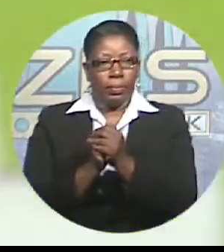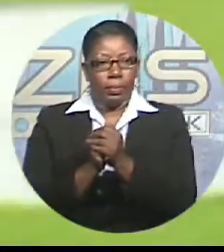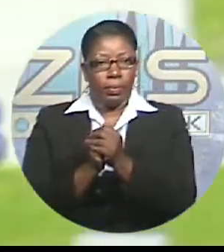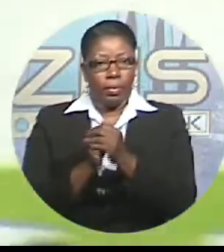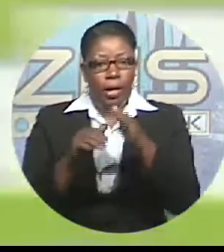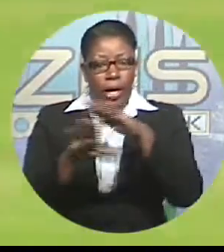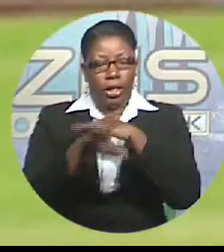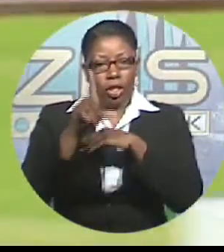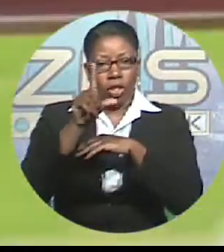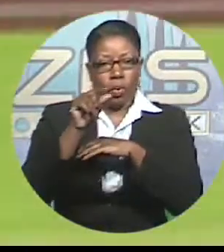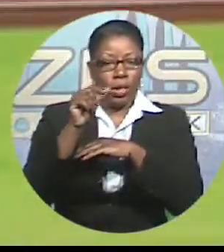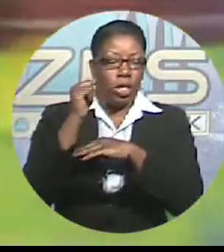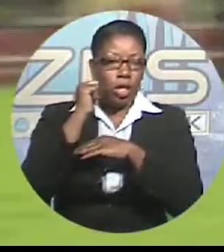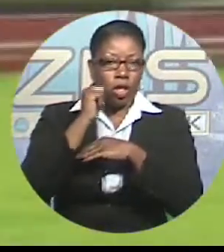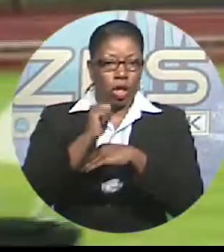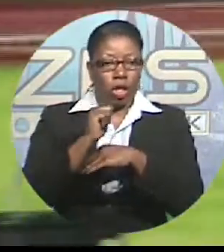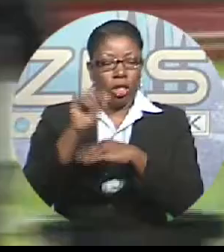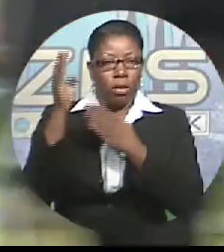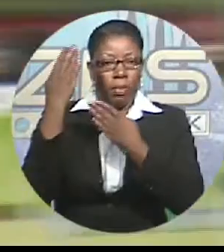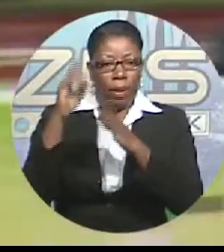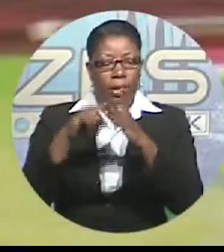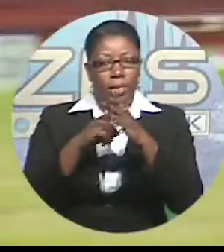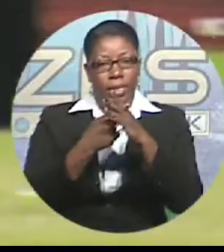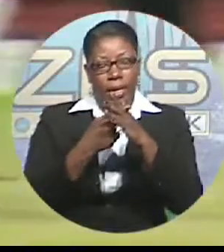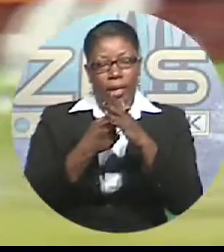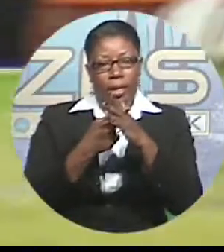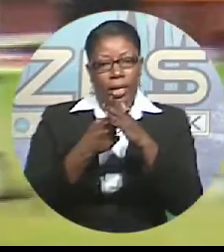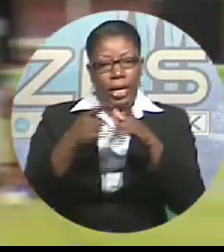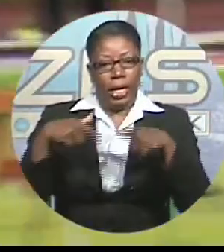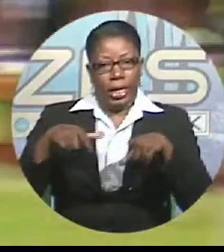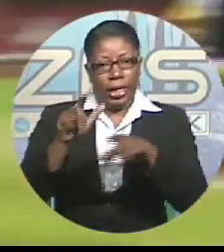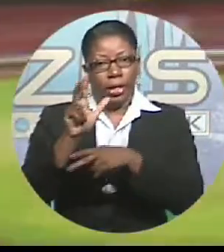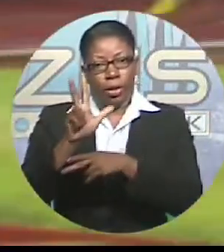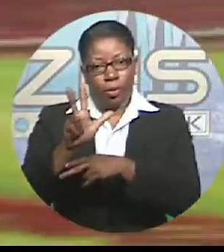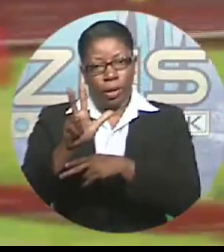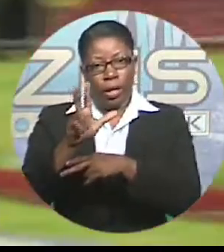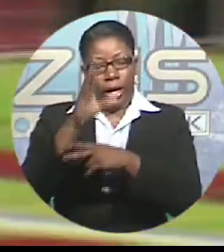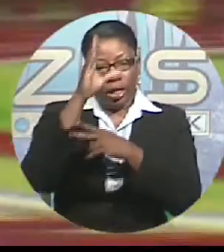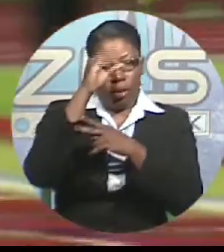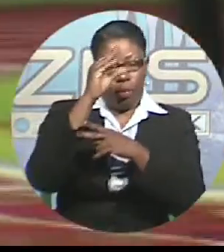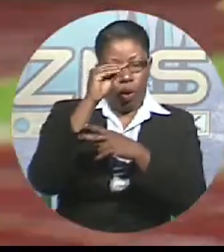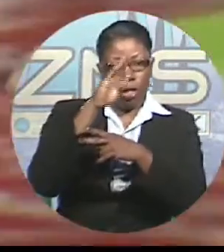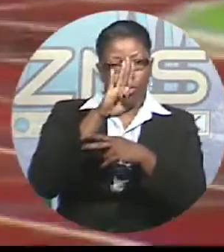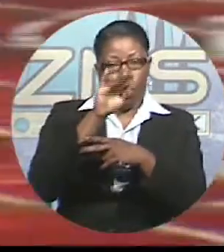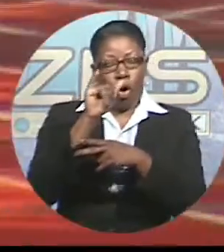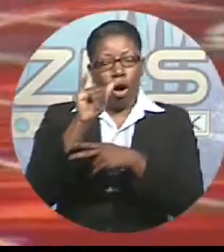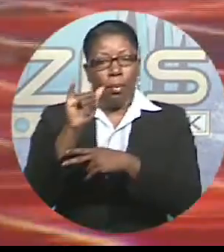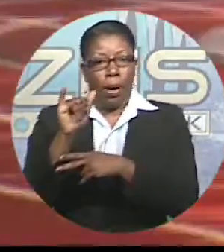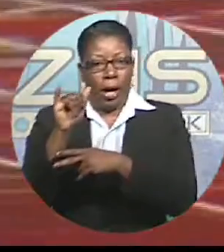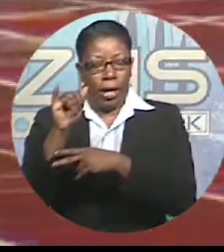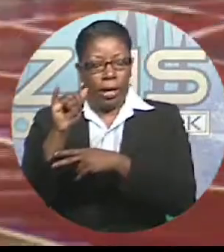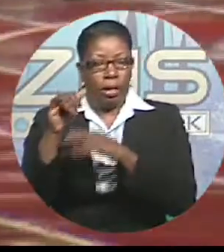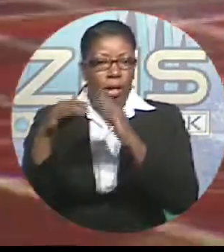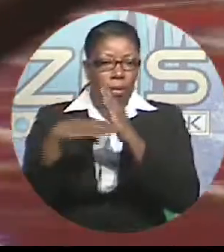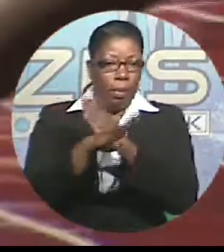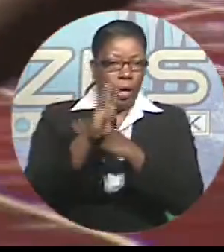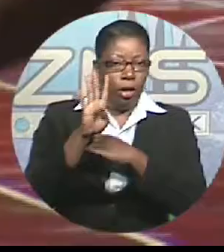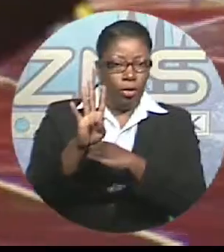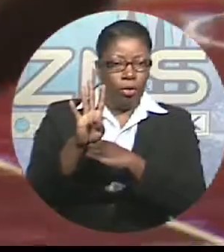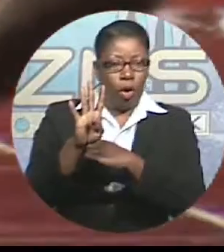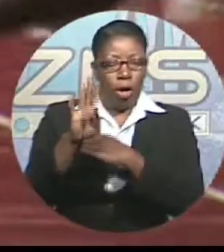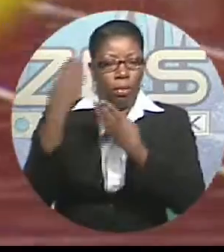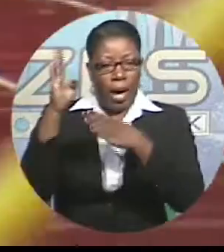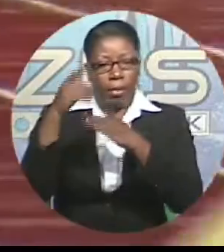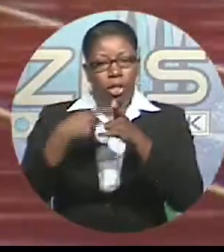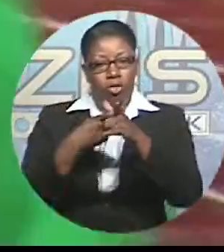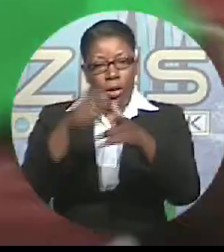the under-20 girls, the Bahamas is in lane 3, and in the under-20 boys 4x400 meters, the Bahamas is in lane 5. Reporting from Fort